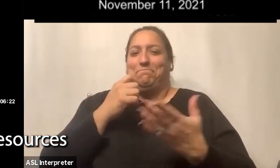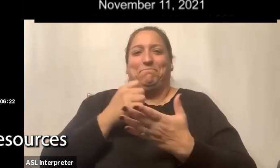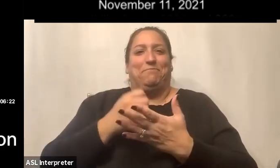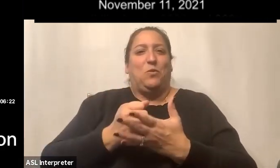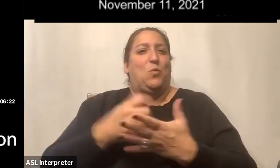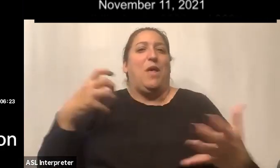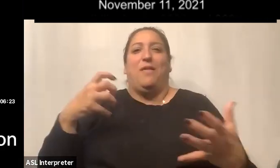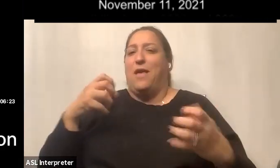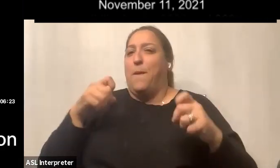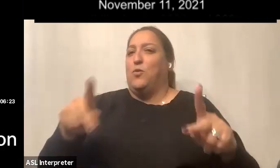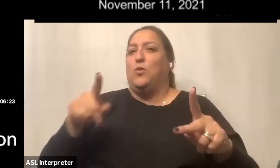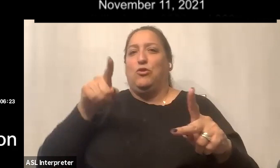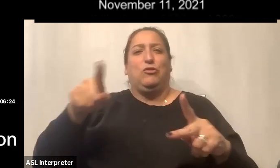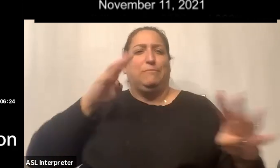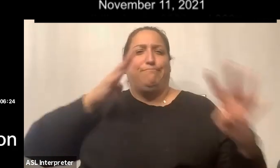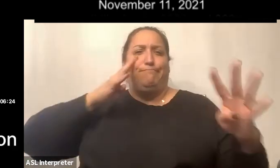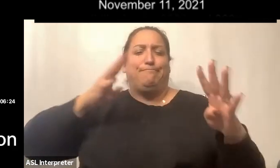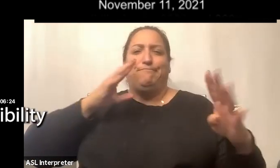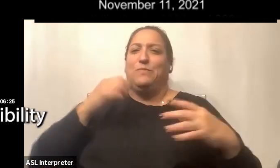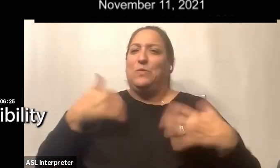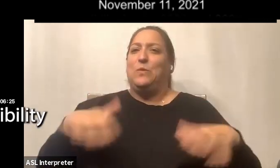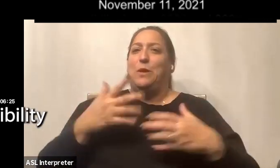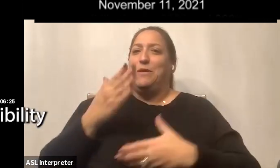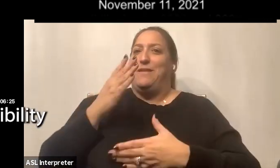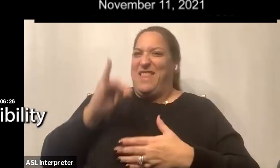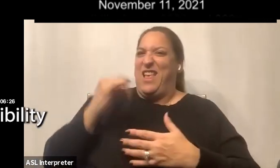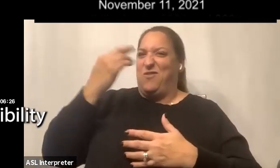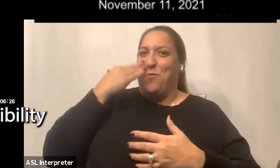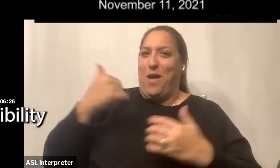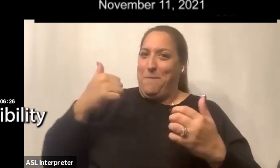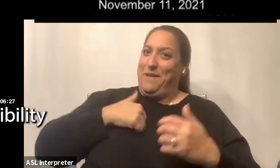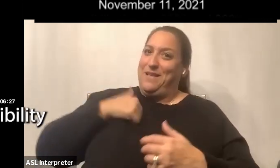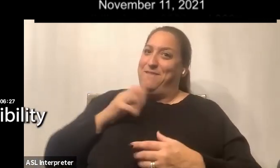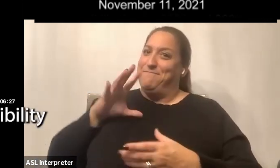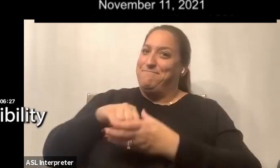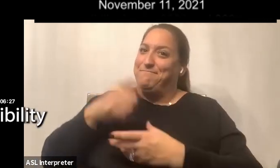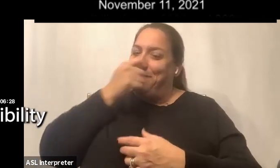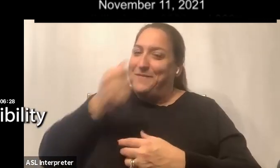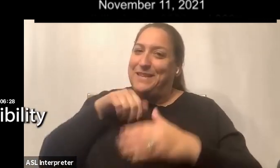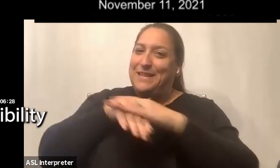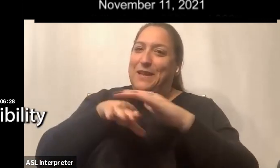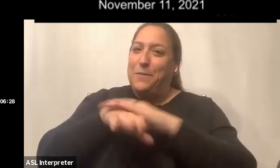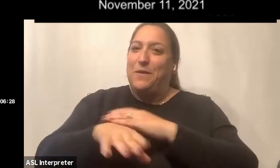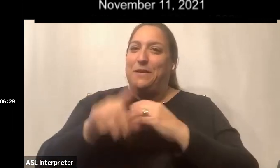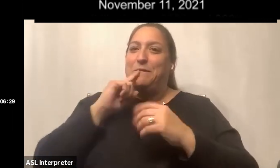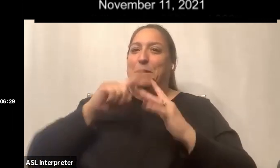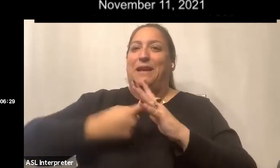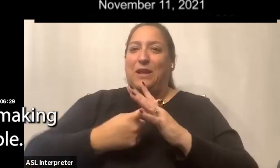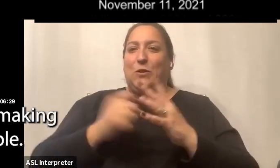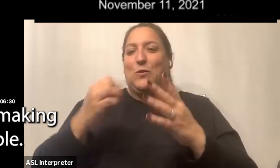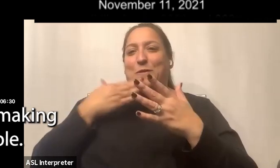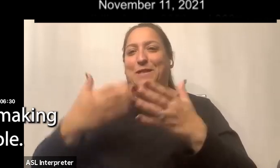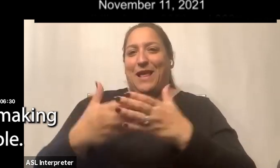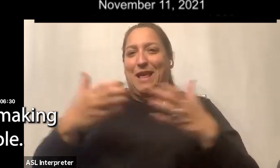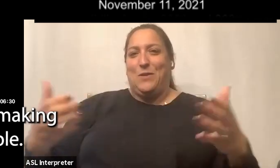and resources she has created are actually part of the reason I myself got interested in accessibility in the very beginning. So thank you, Noreen,